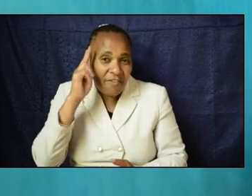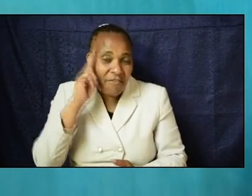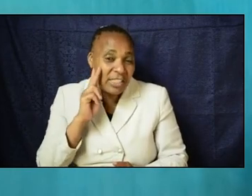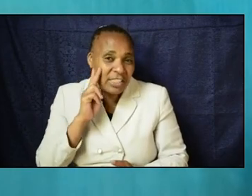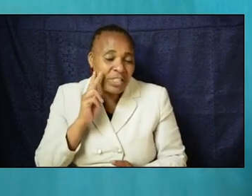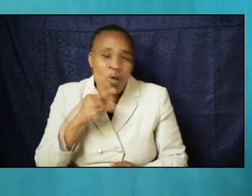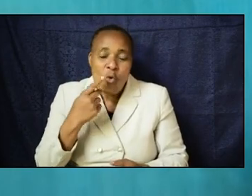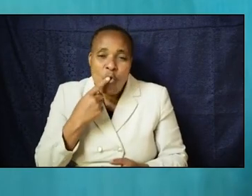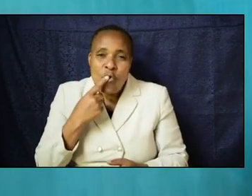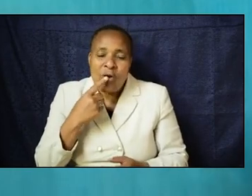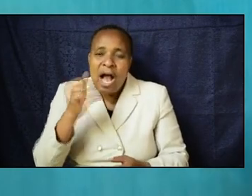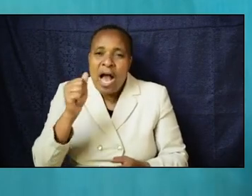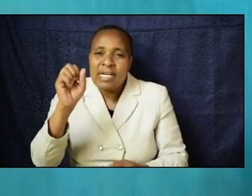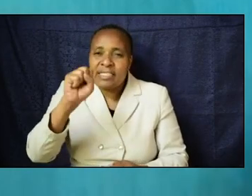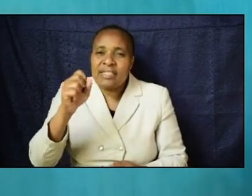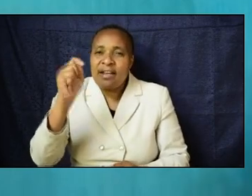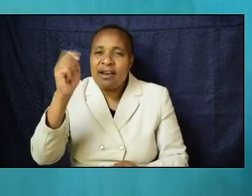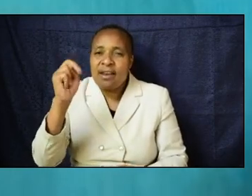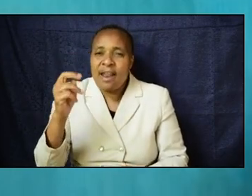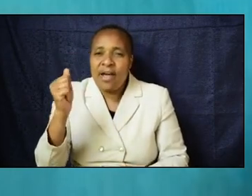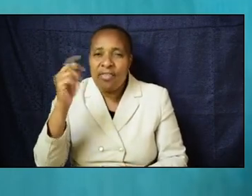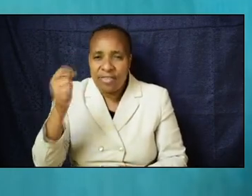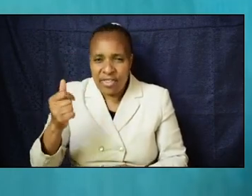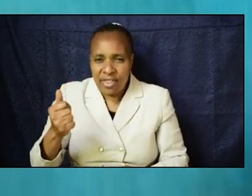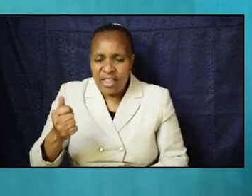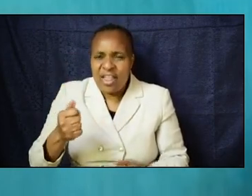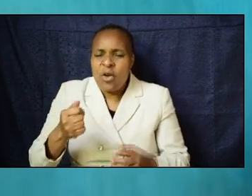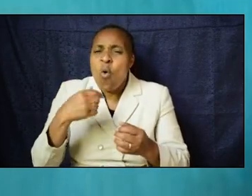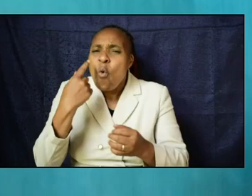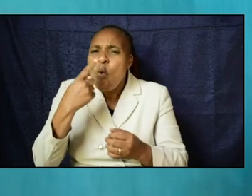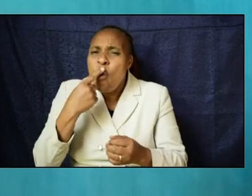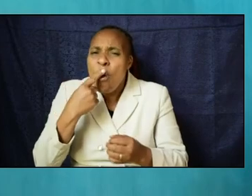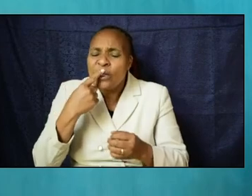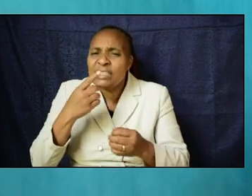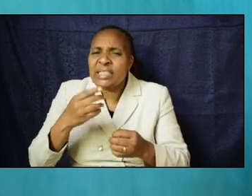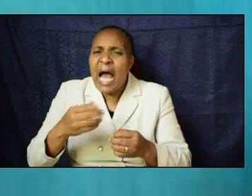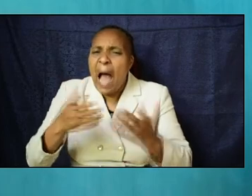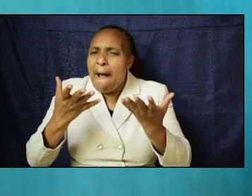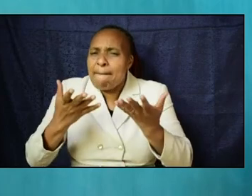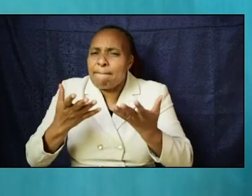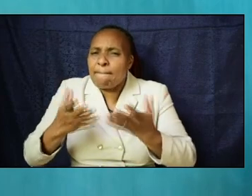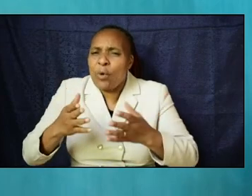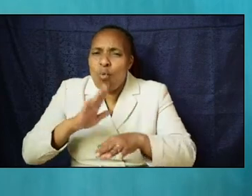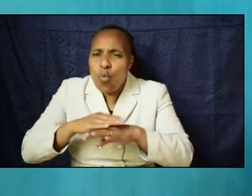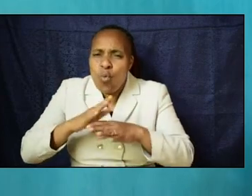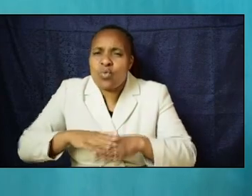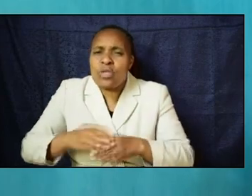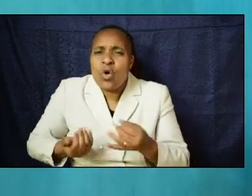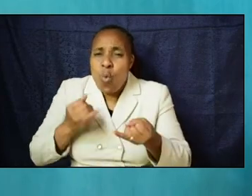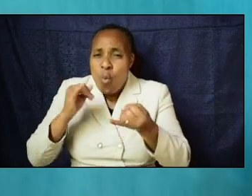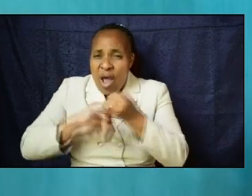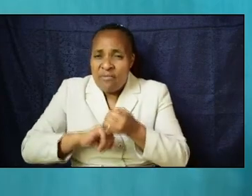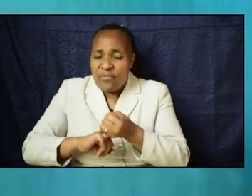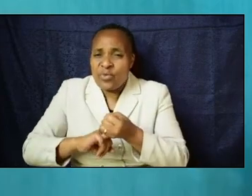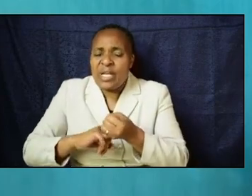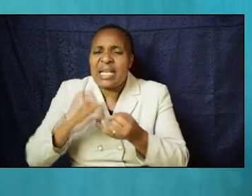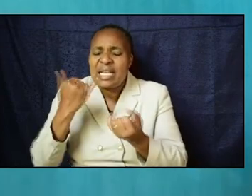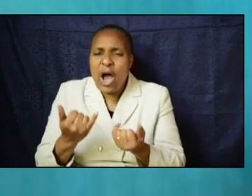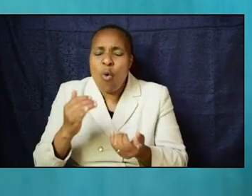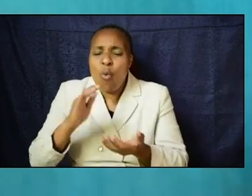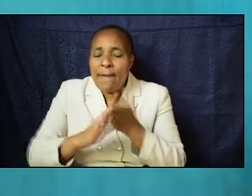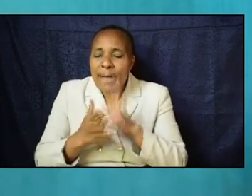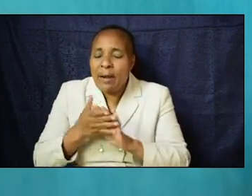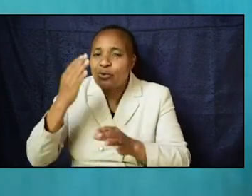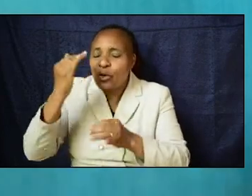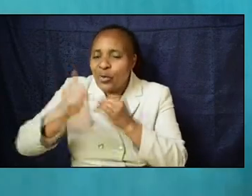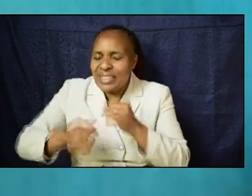of Potipharah, priest of On. So I think, in essence, if we come to the end, or at that point, it